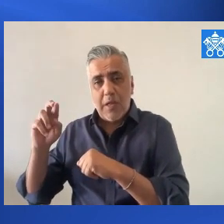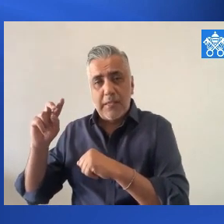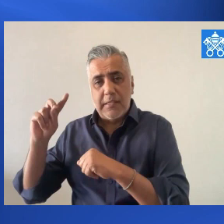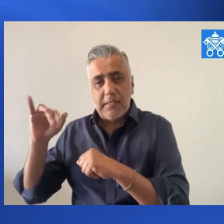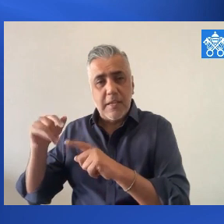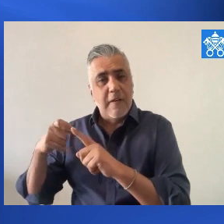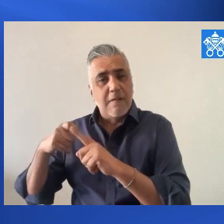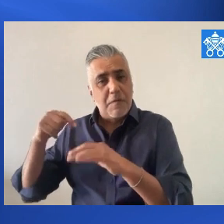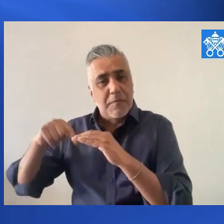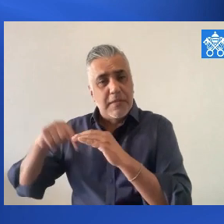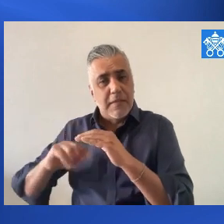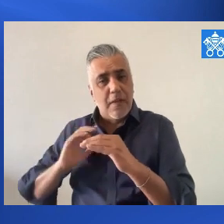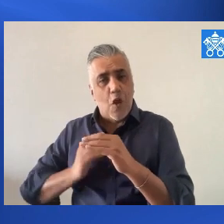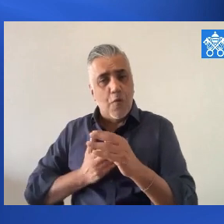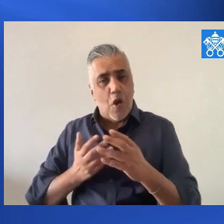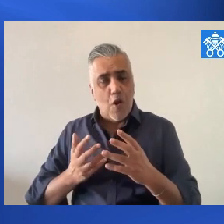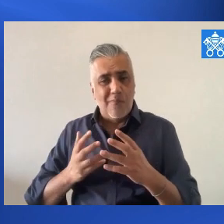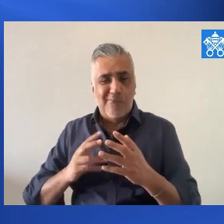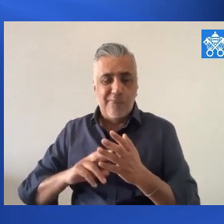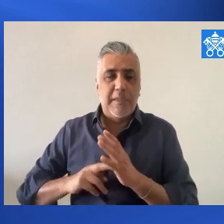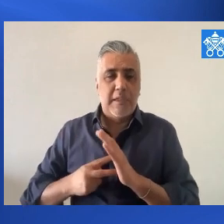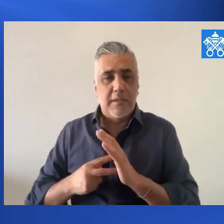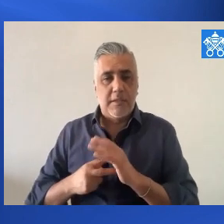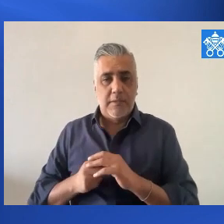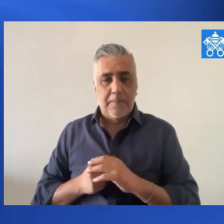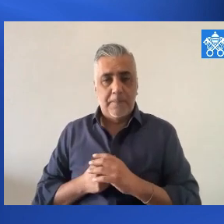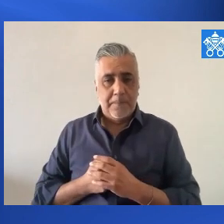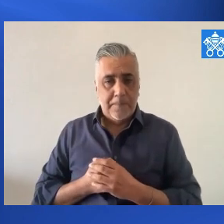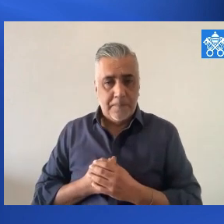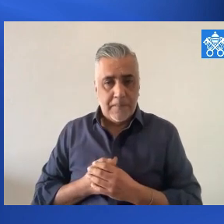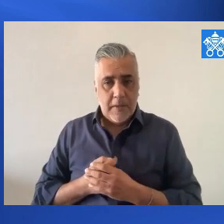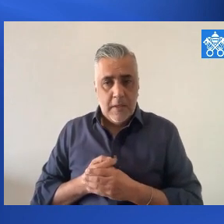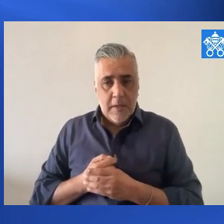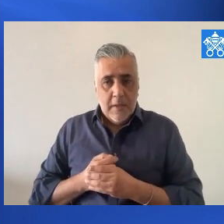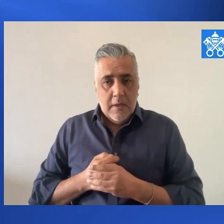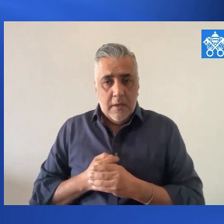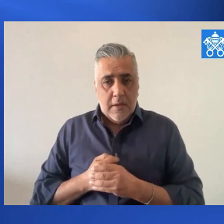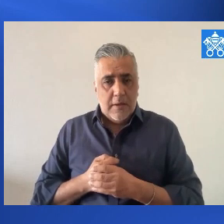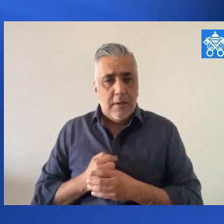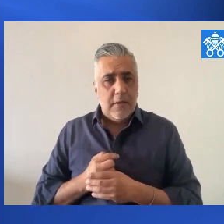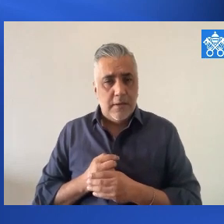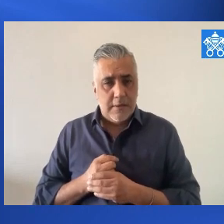connaturality as something that springs from the depths of our being.